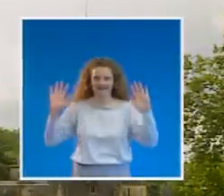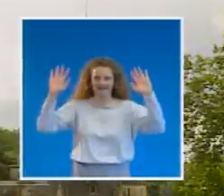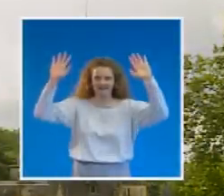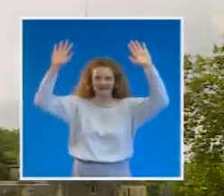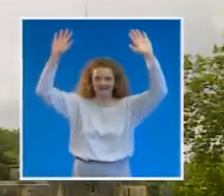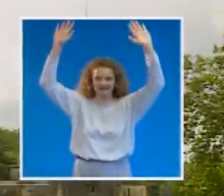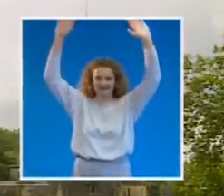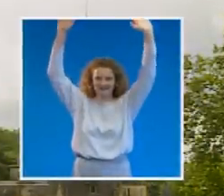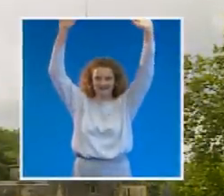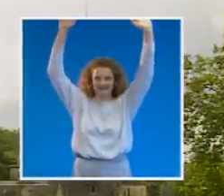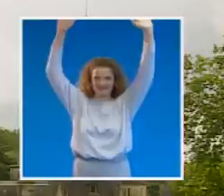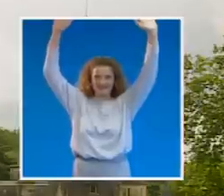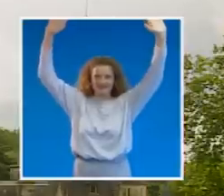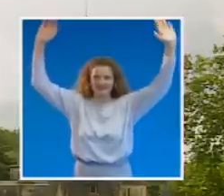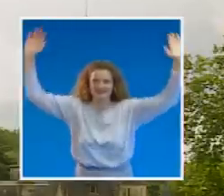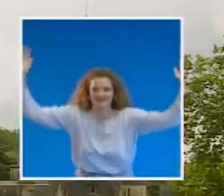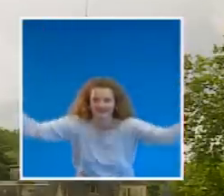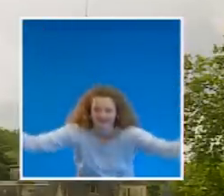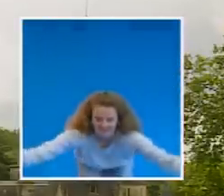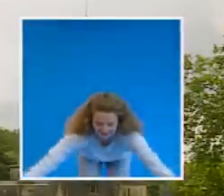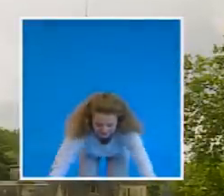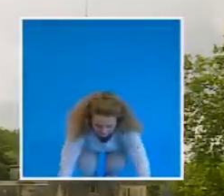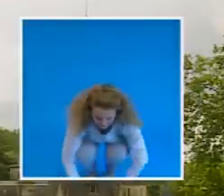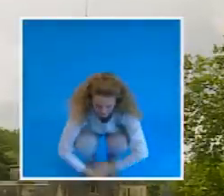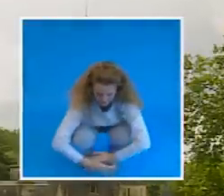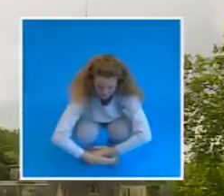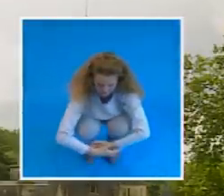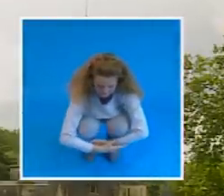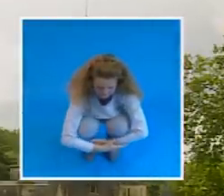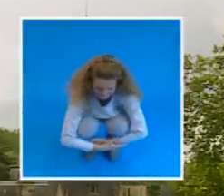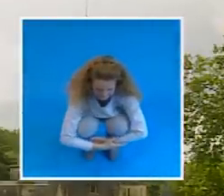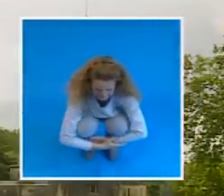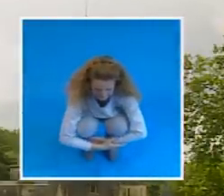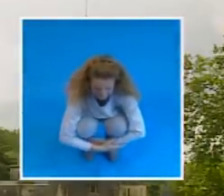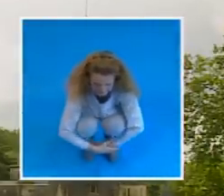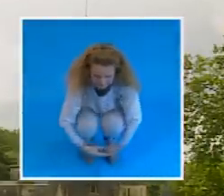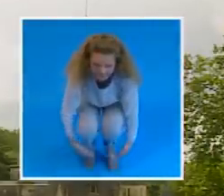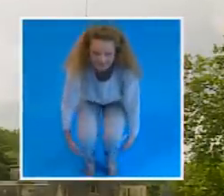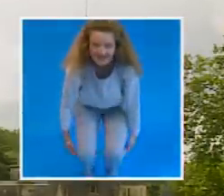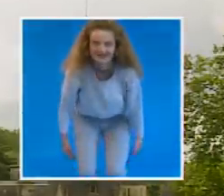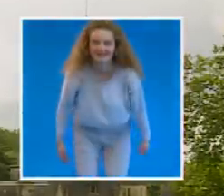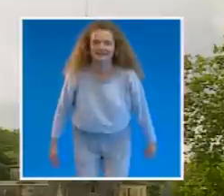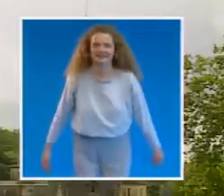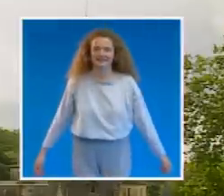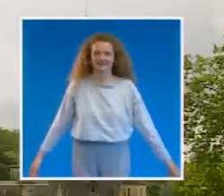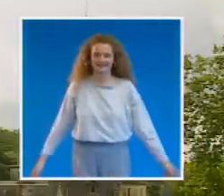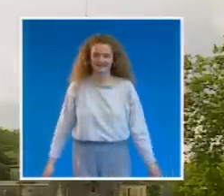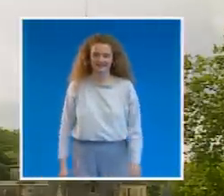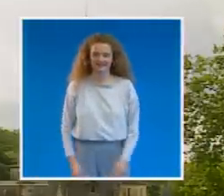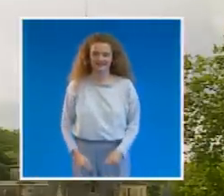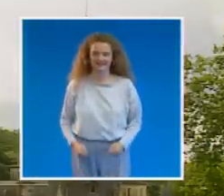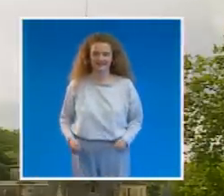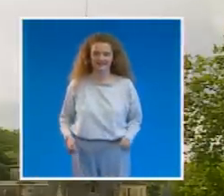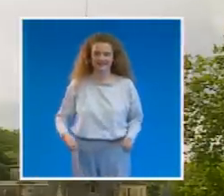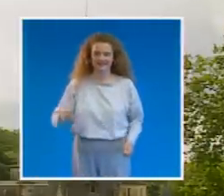Stretch up high, as tall as a house, curl up round and small as a mouse. Now pretend you have a